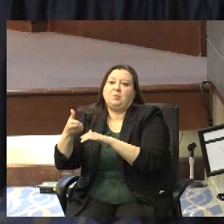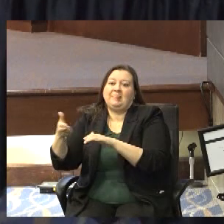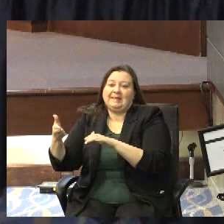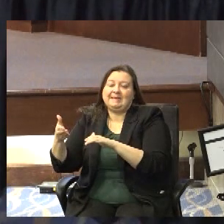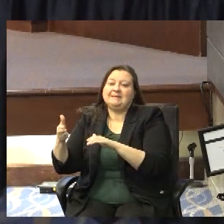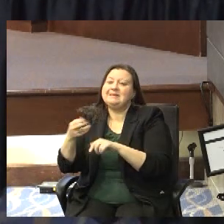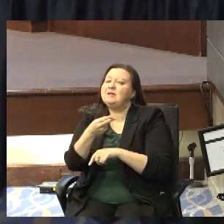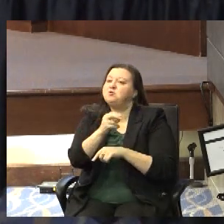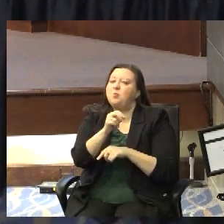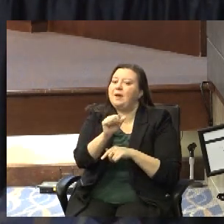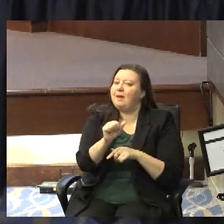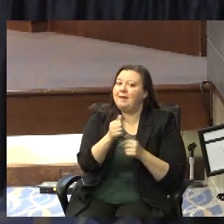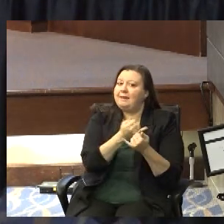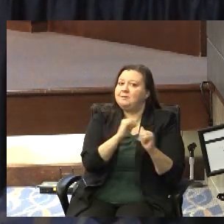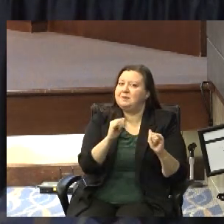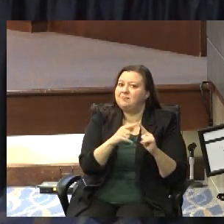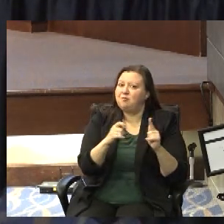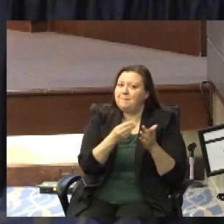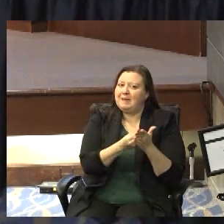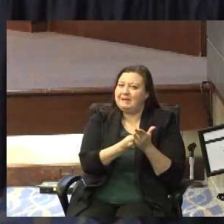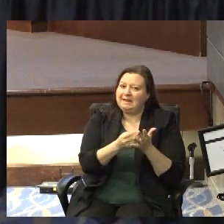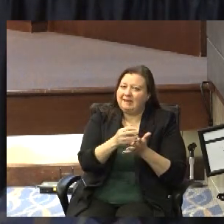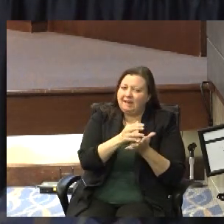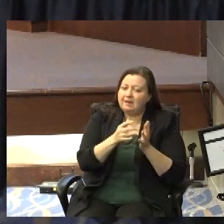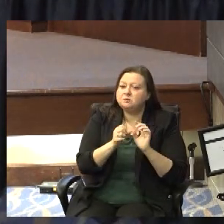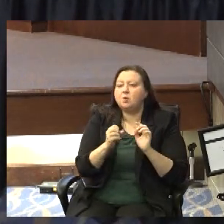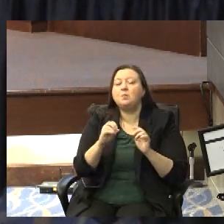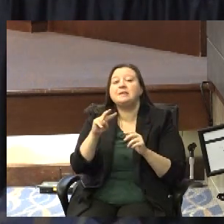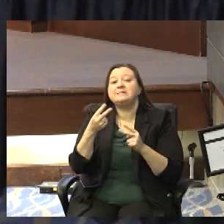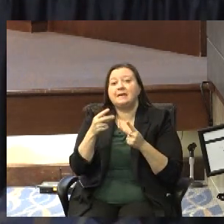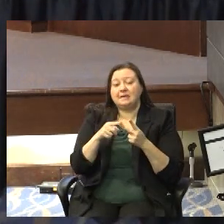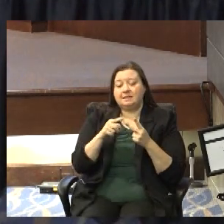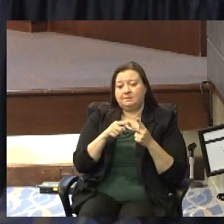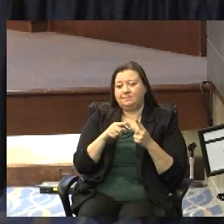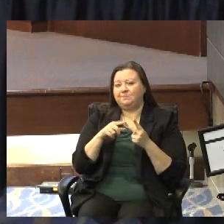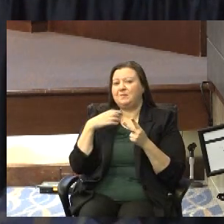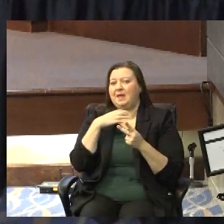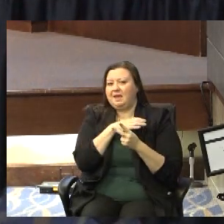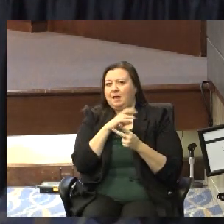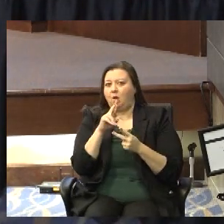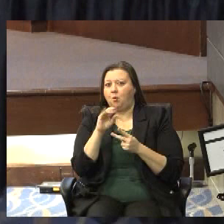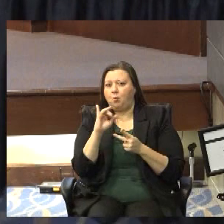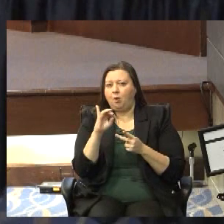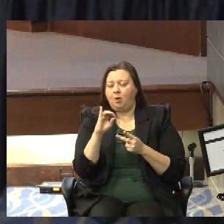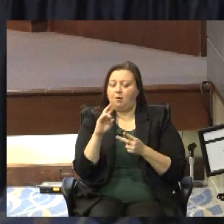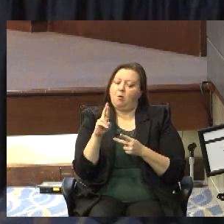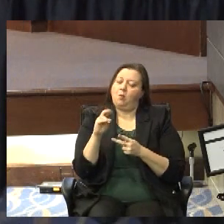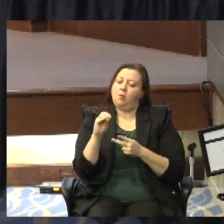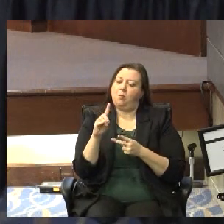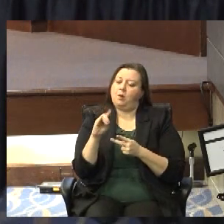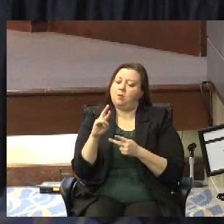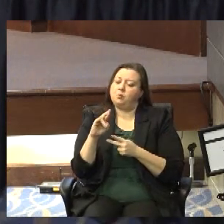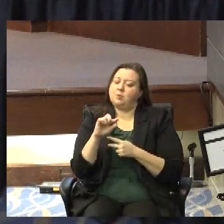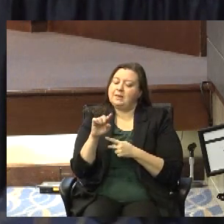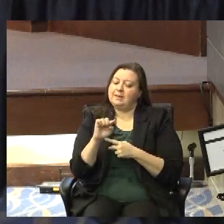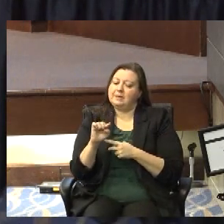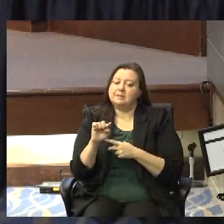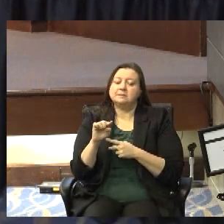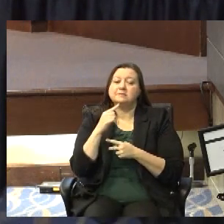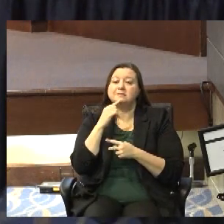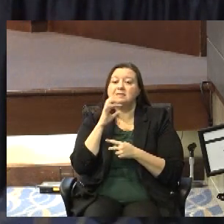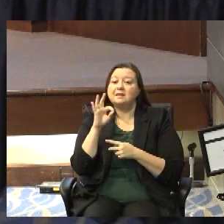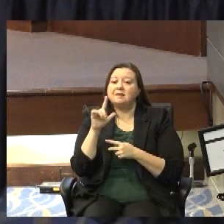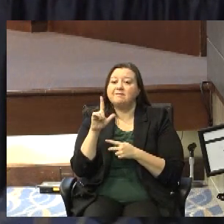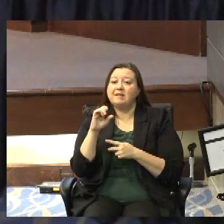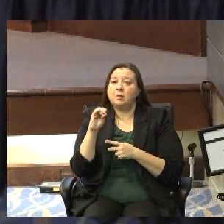The second thing I wanted to highlight on Councilman Rodriguez's point about making sure that Floyd Casey